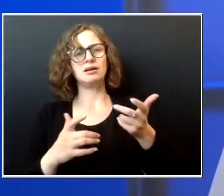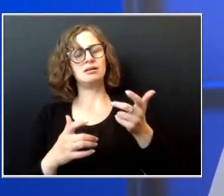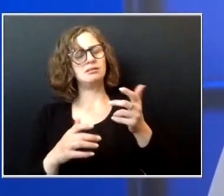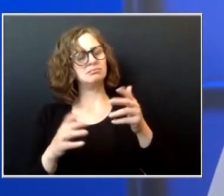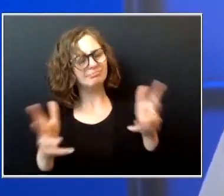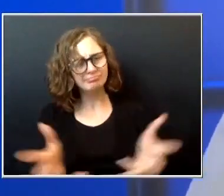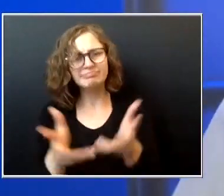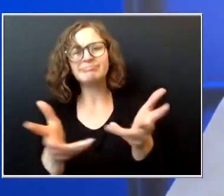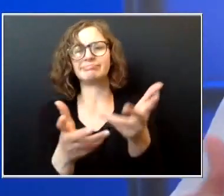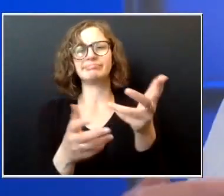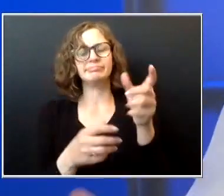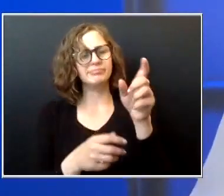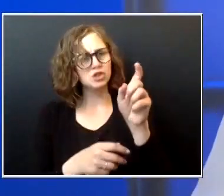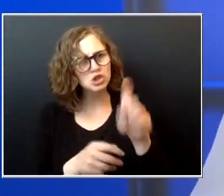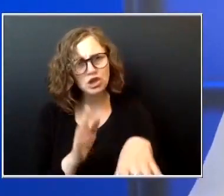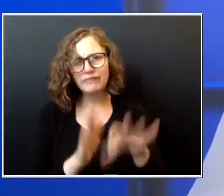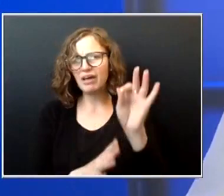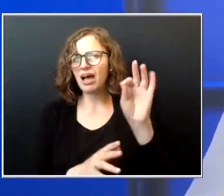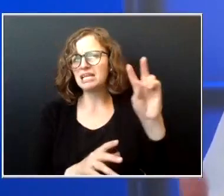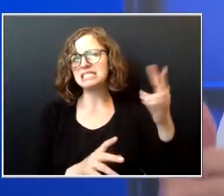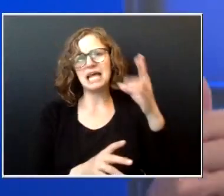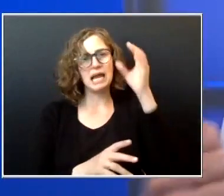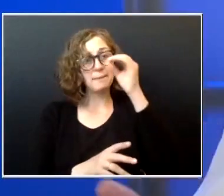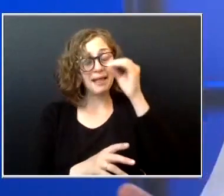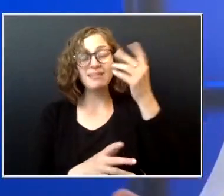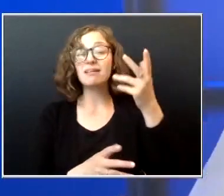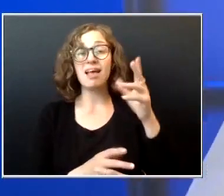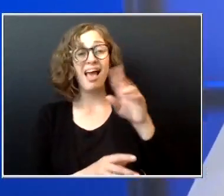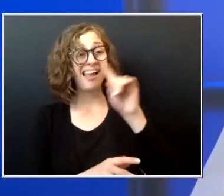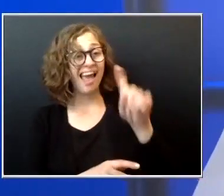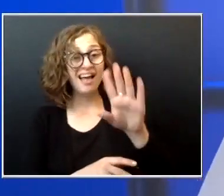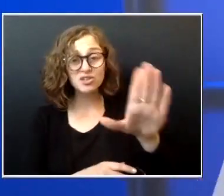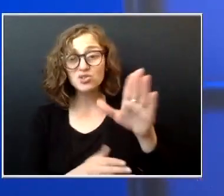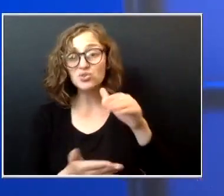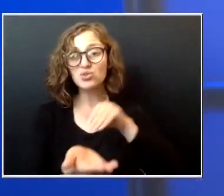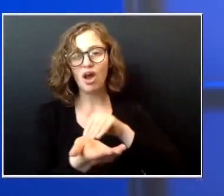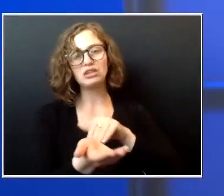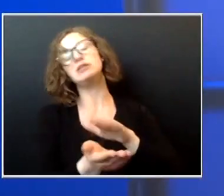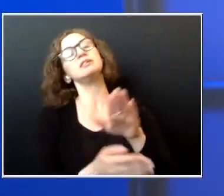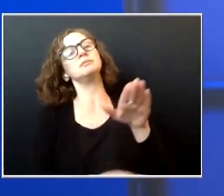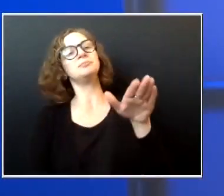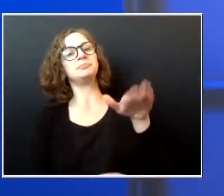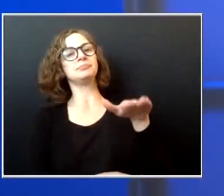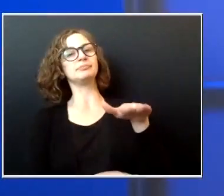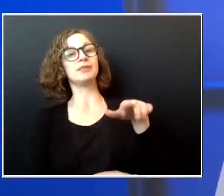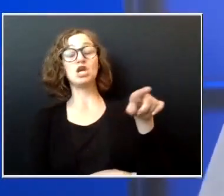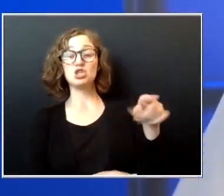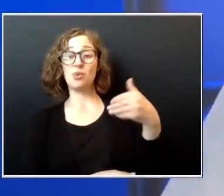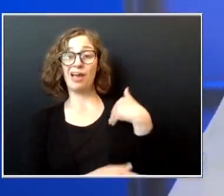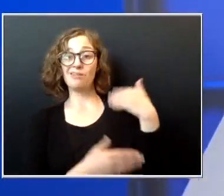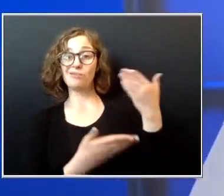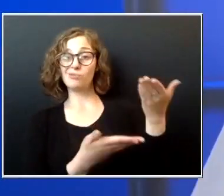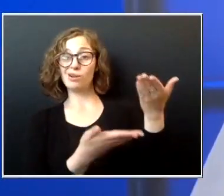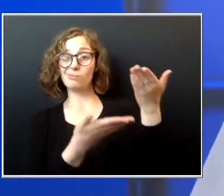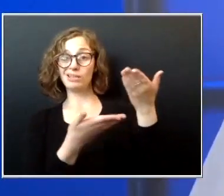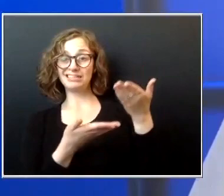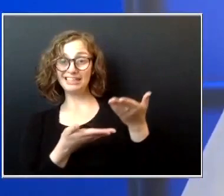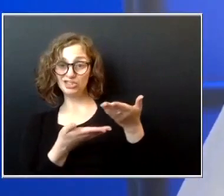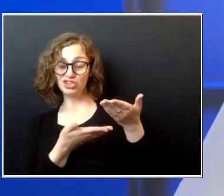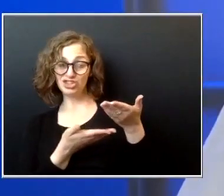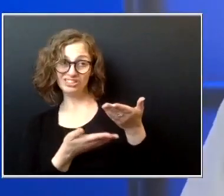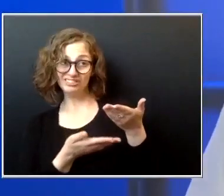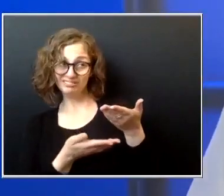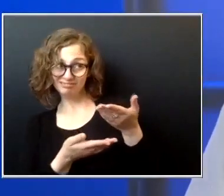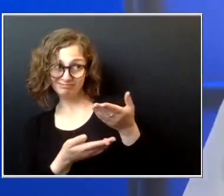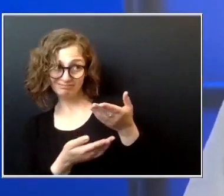want a second opinion, ask that doctor, either, hey, do you have guidance? It may sound weird to go somewhere for a second